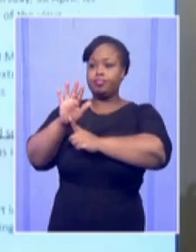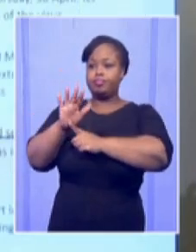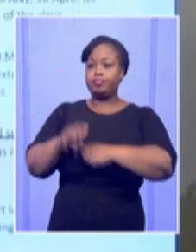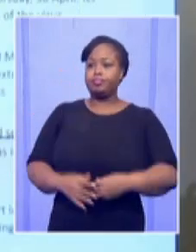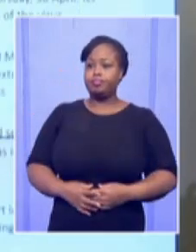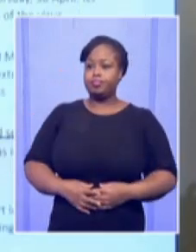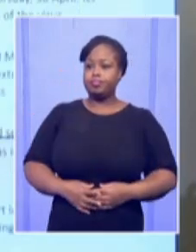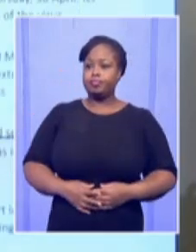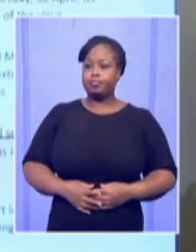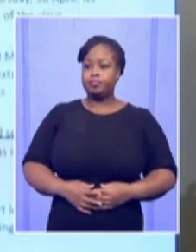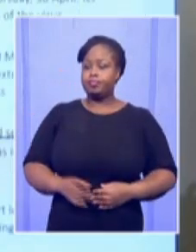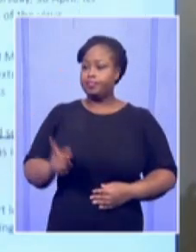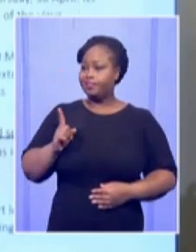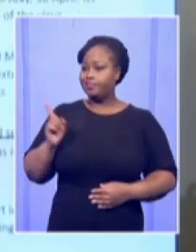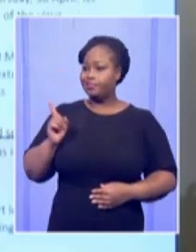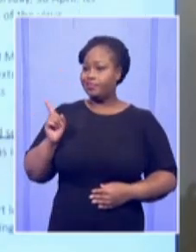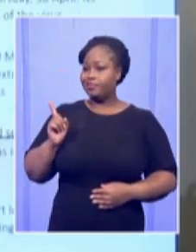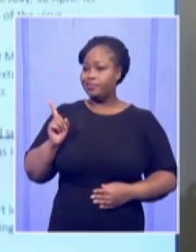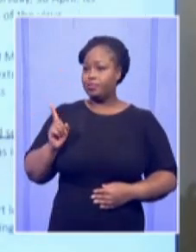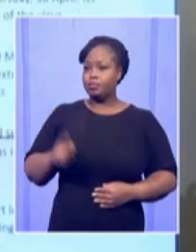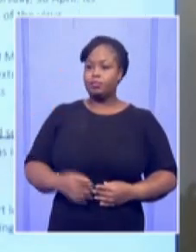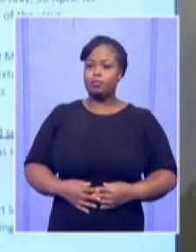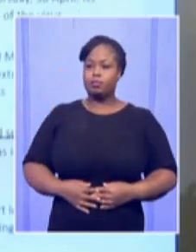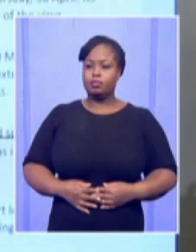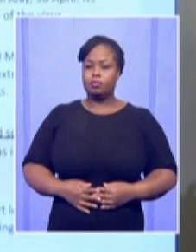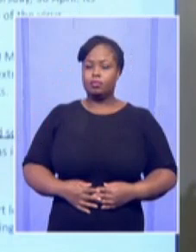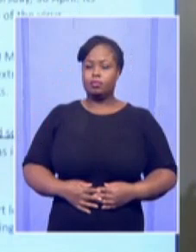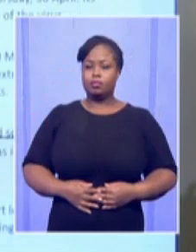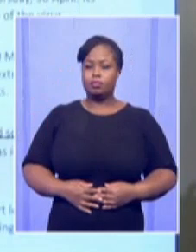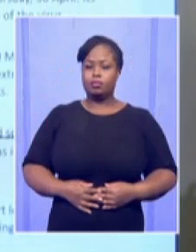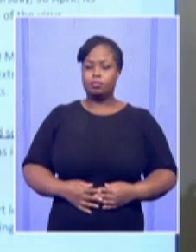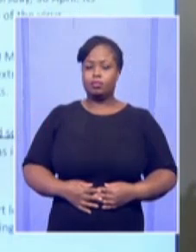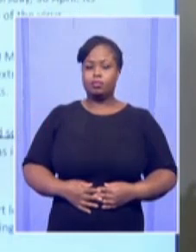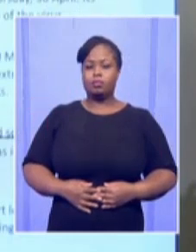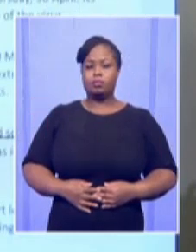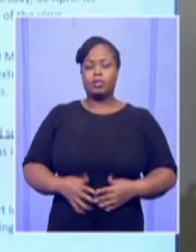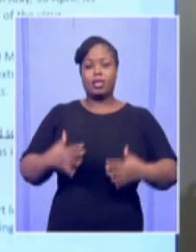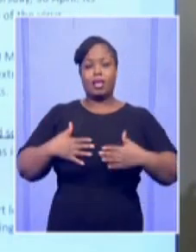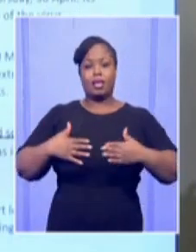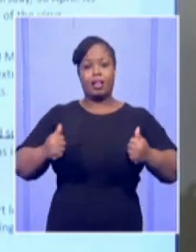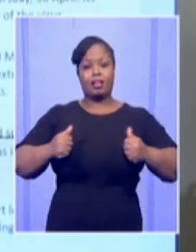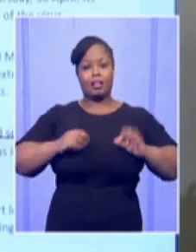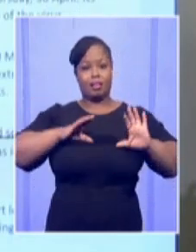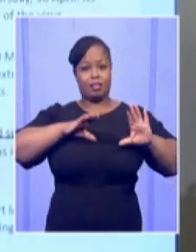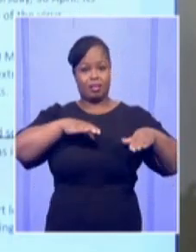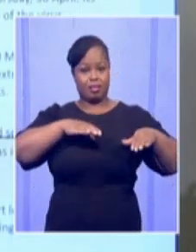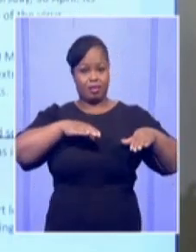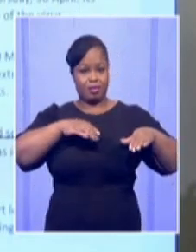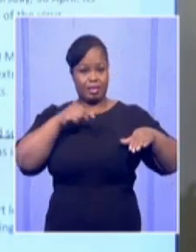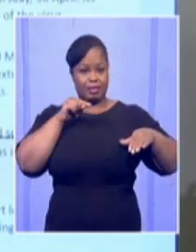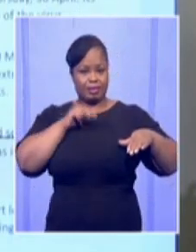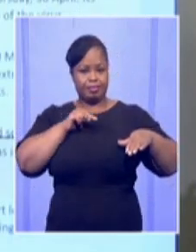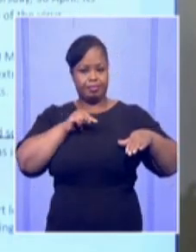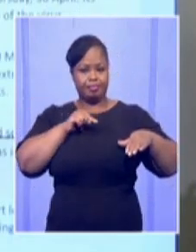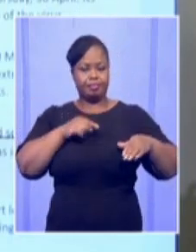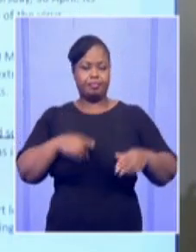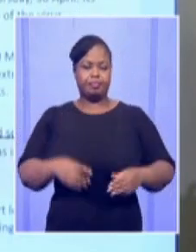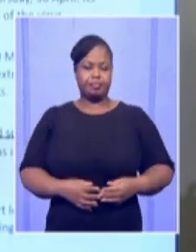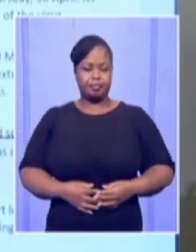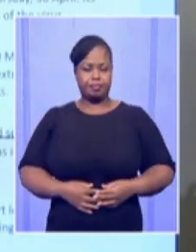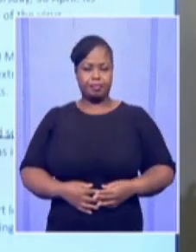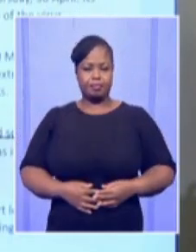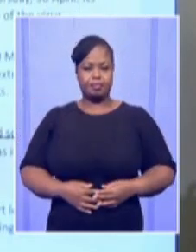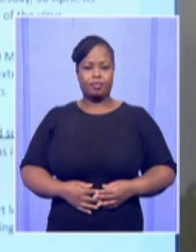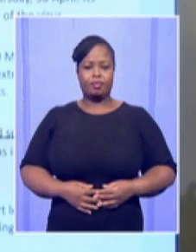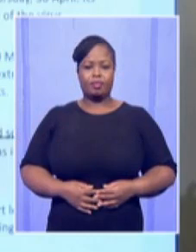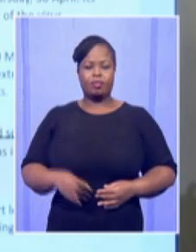Over here, you will see, just in the health chapter, which deals with giving